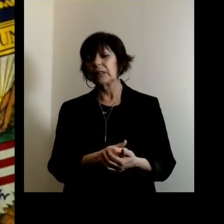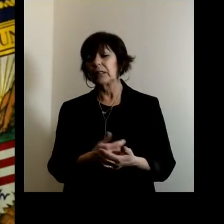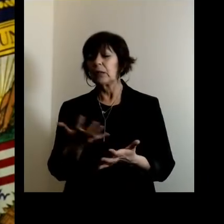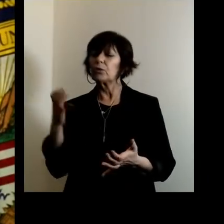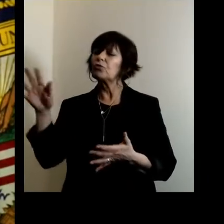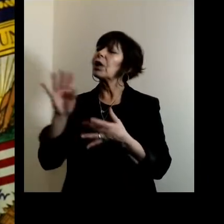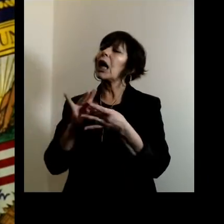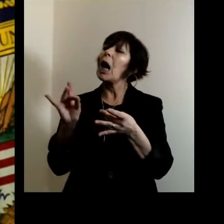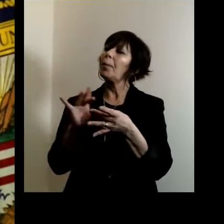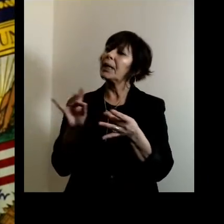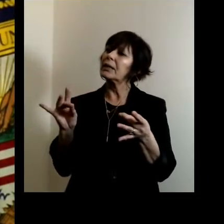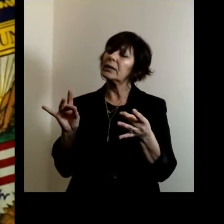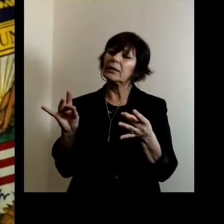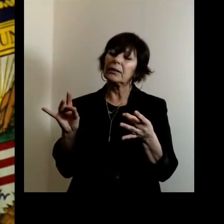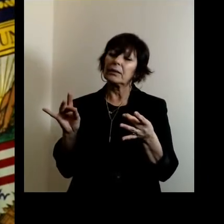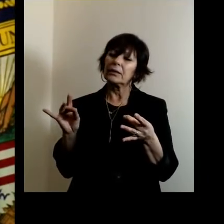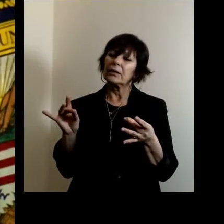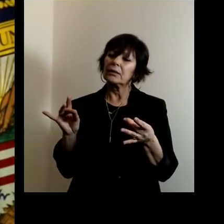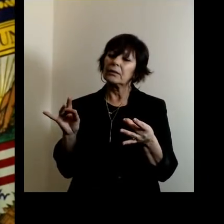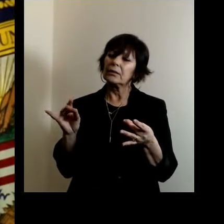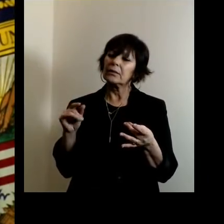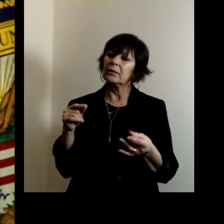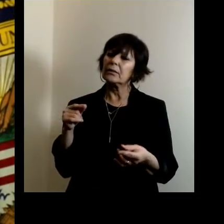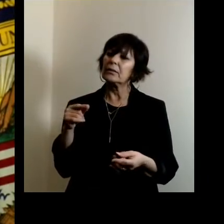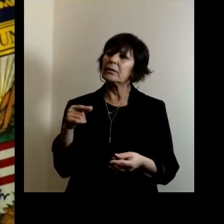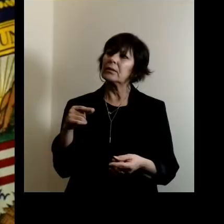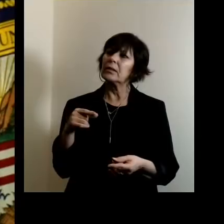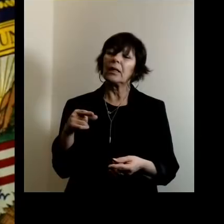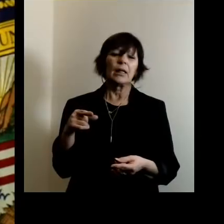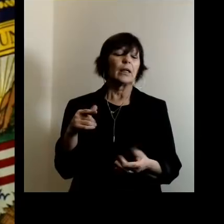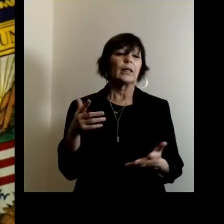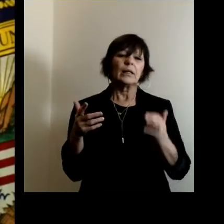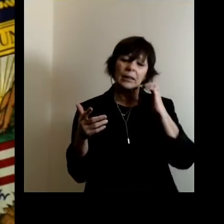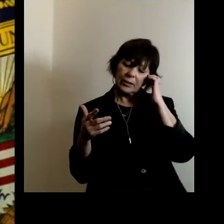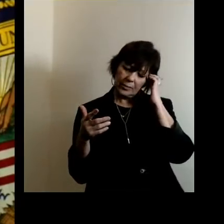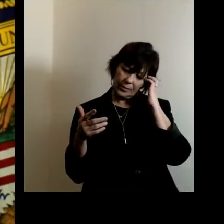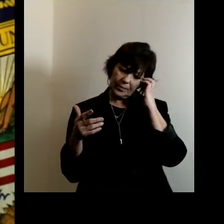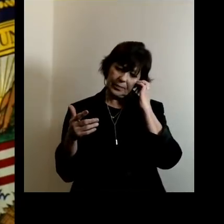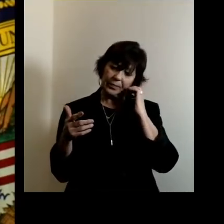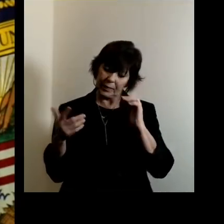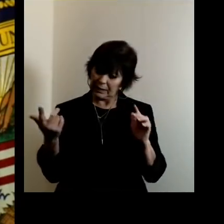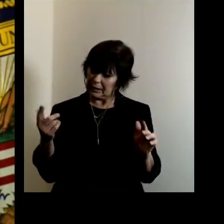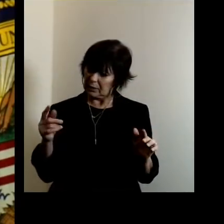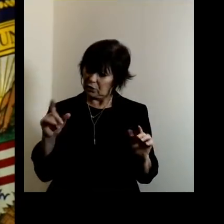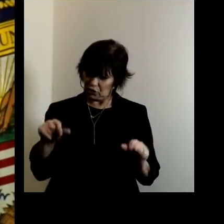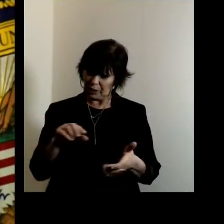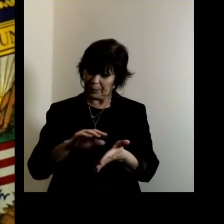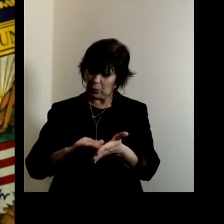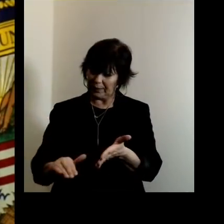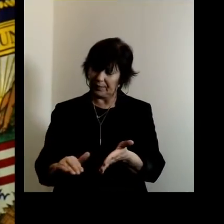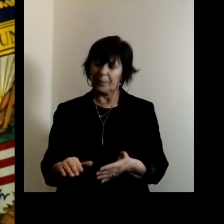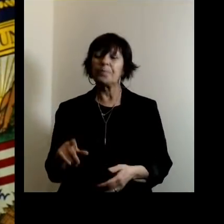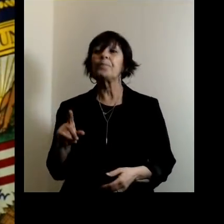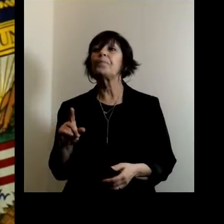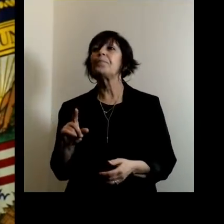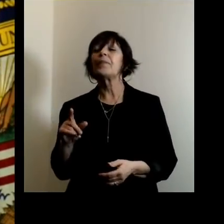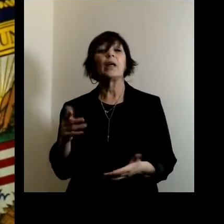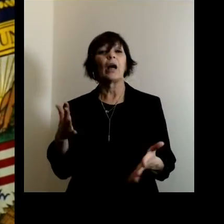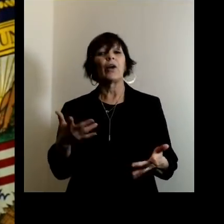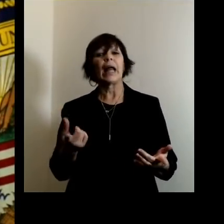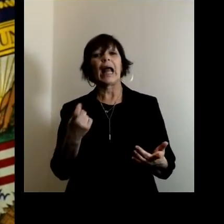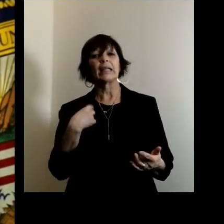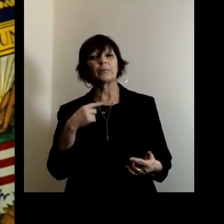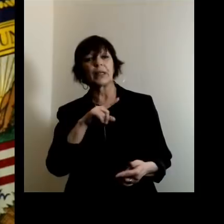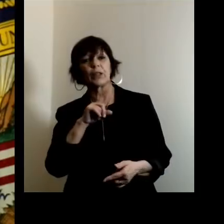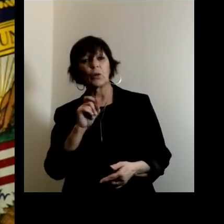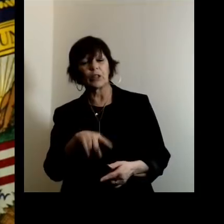get your comment on this resolution. To the question, should it be waived? I was already asked that question. I don't know if you